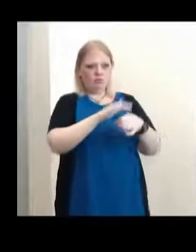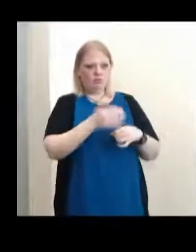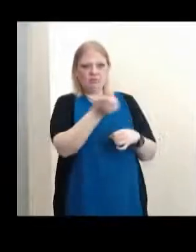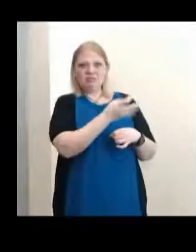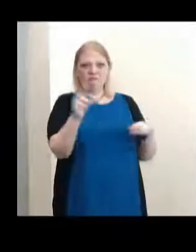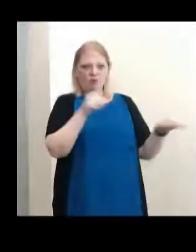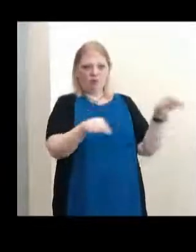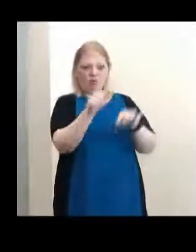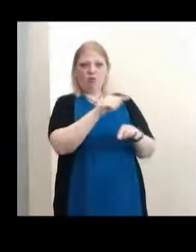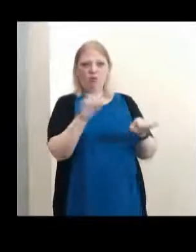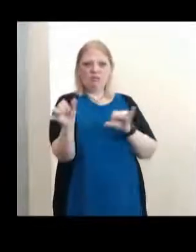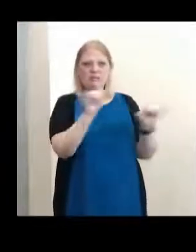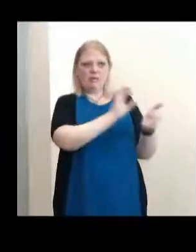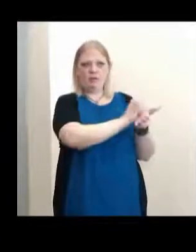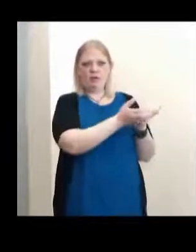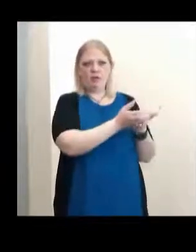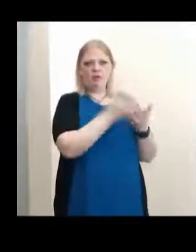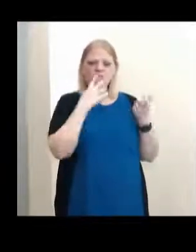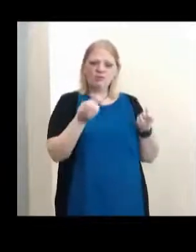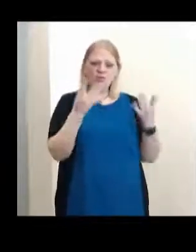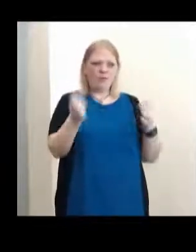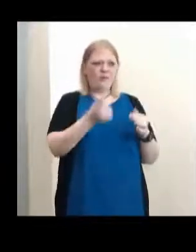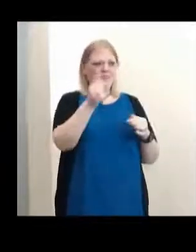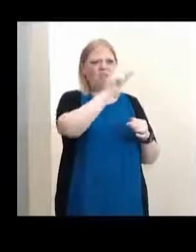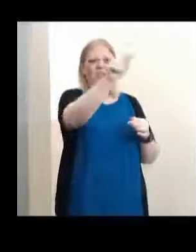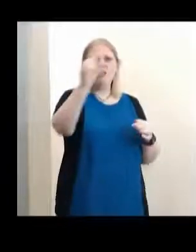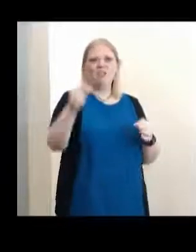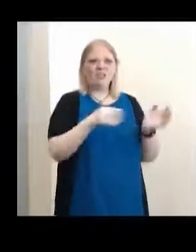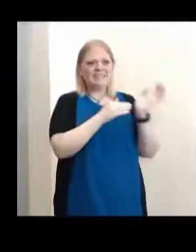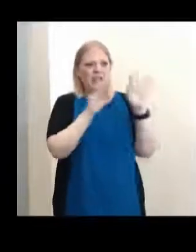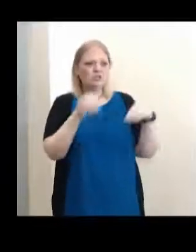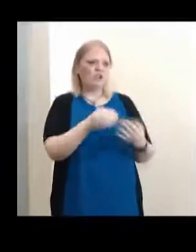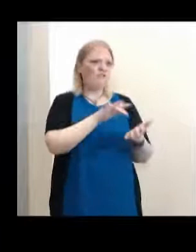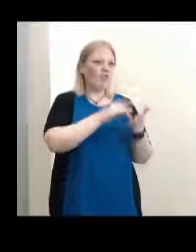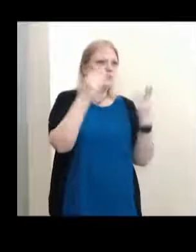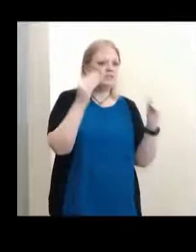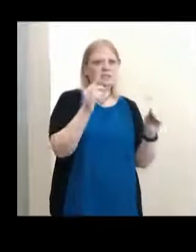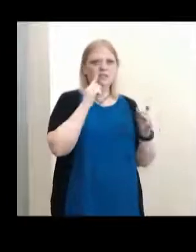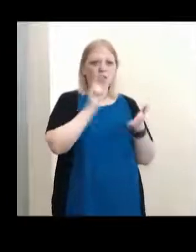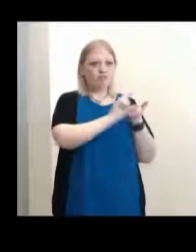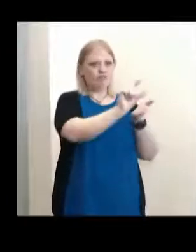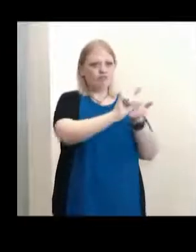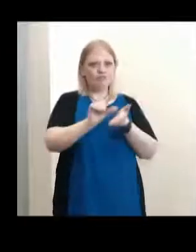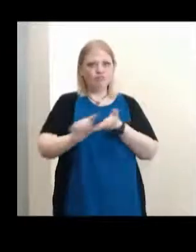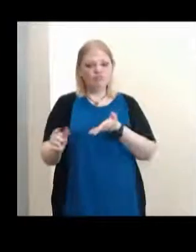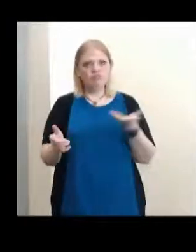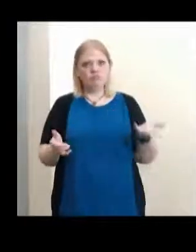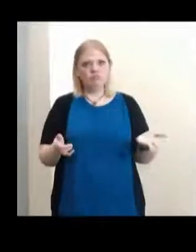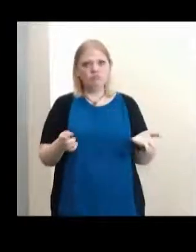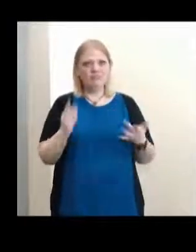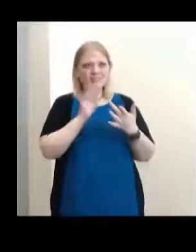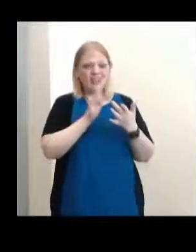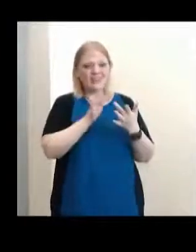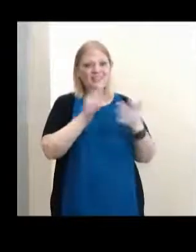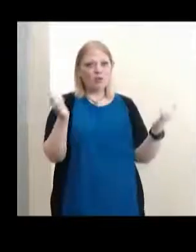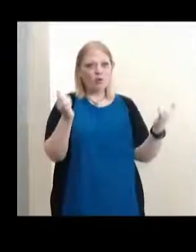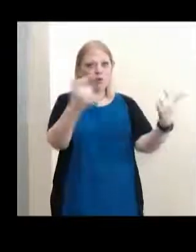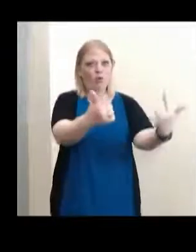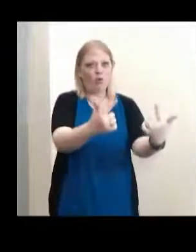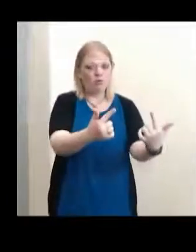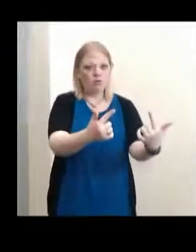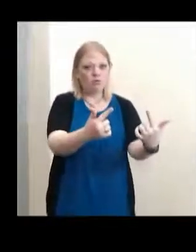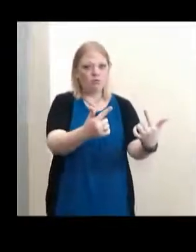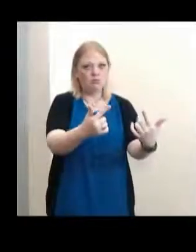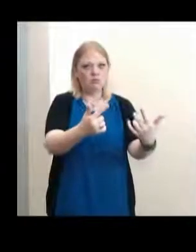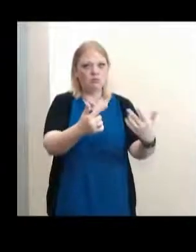3,000 doses. And there are so many other locations, pharmacies and doctors' offices that are getting doses. You should contact all that you are